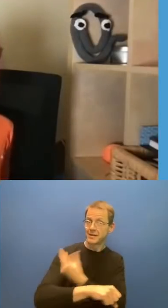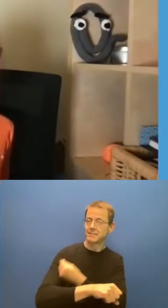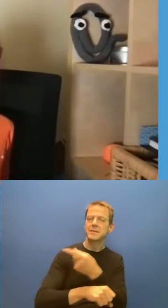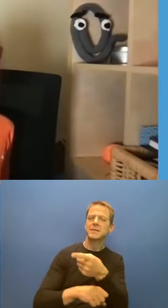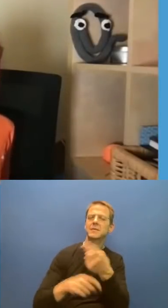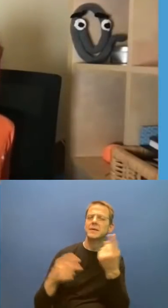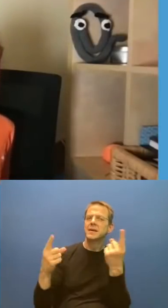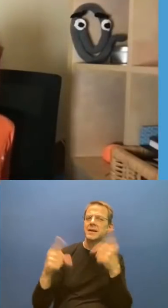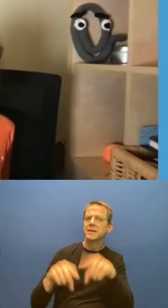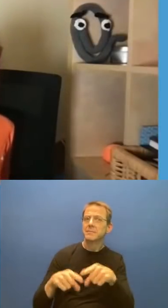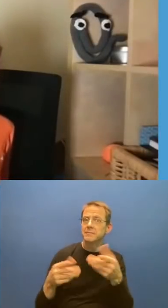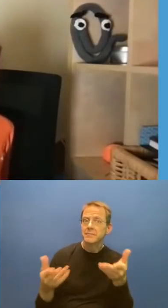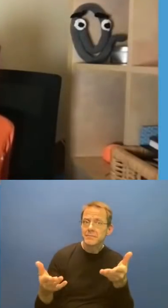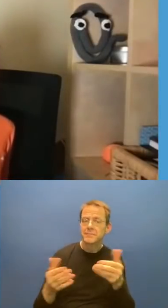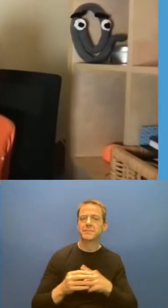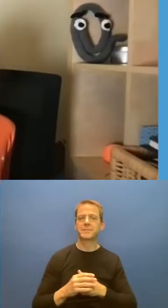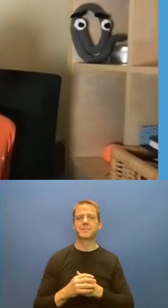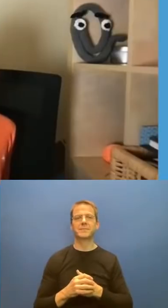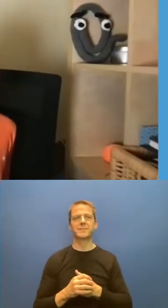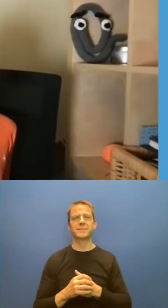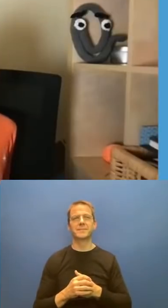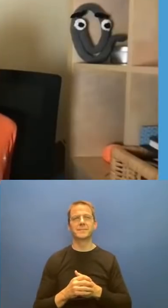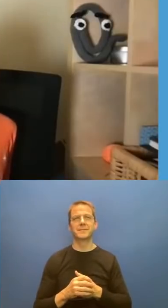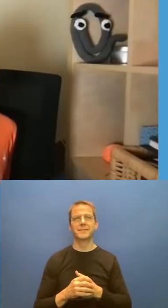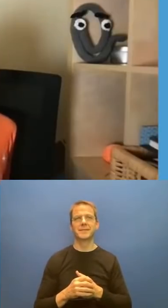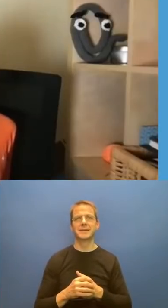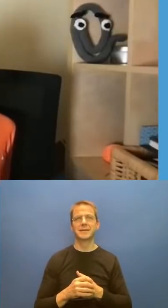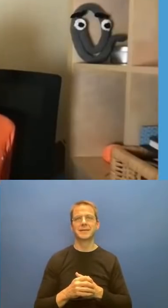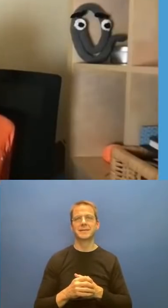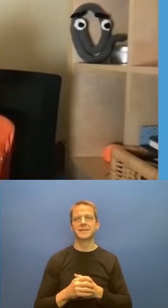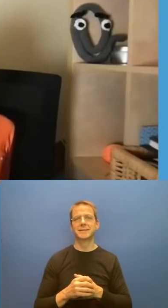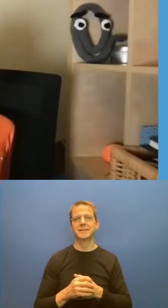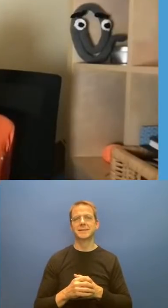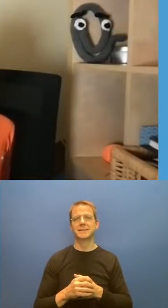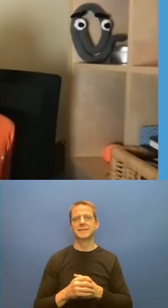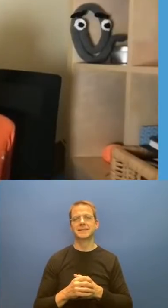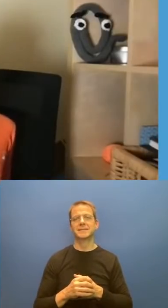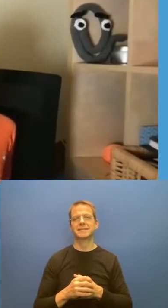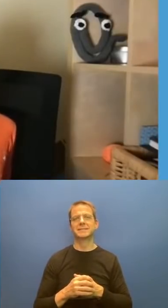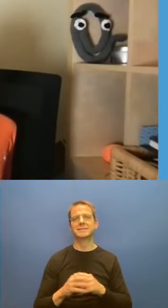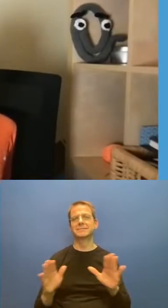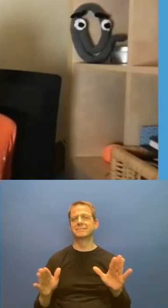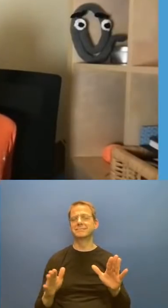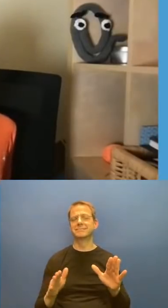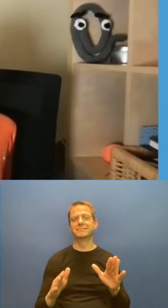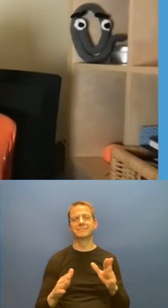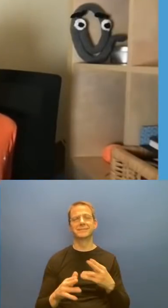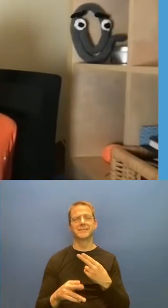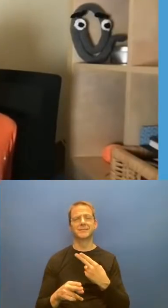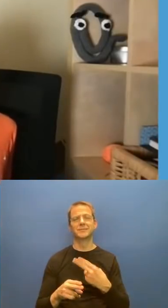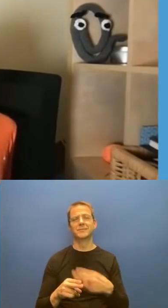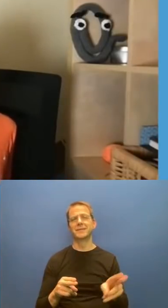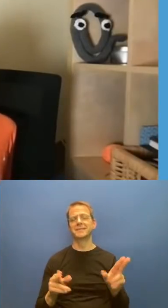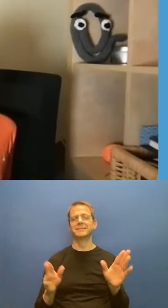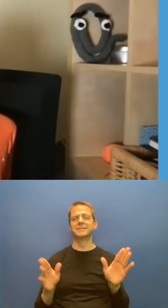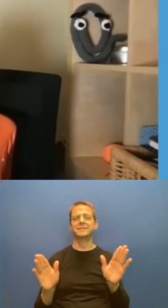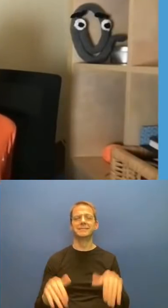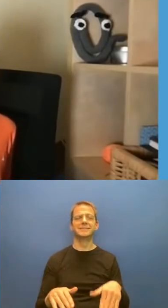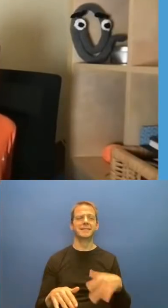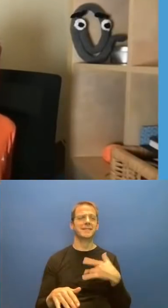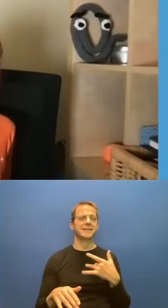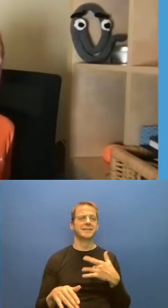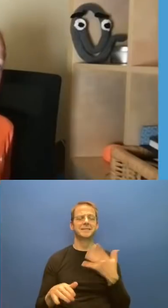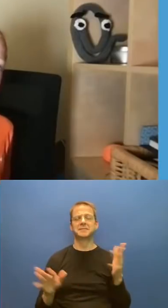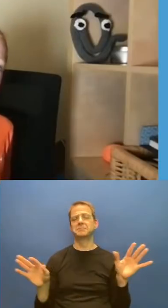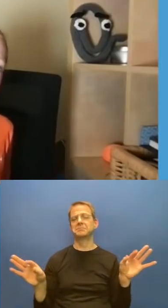short, and yeah, I barely felt anything. And it was about like 1.5 seconds. It was super